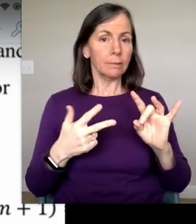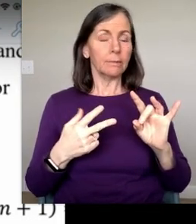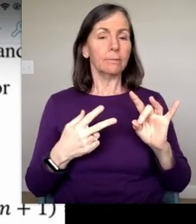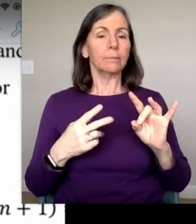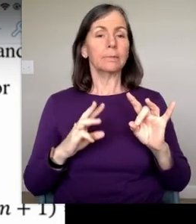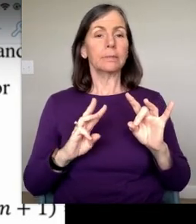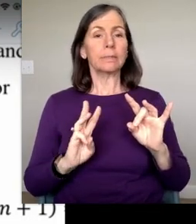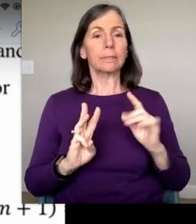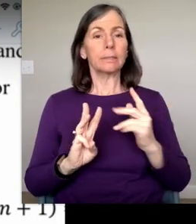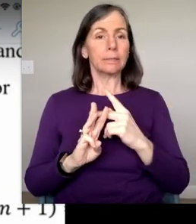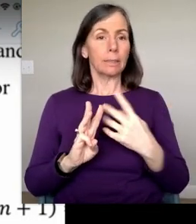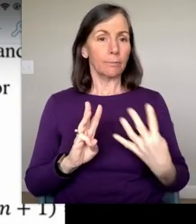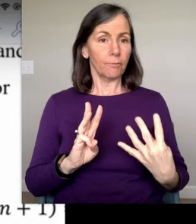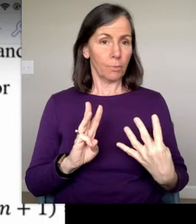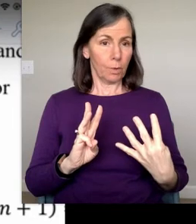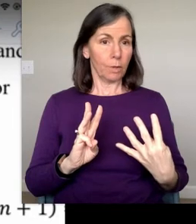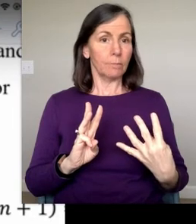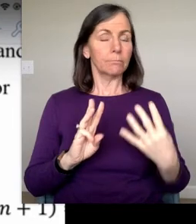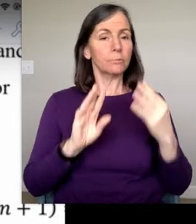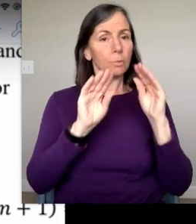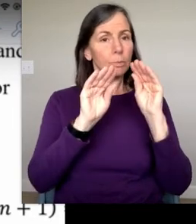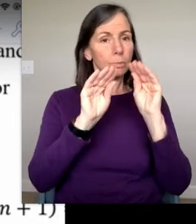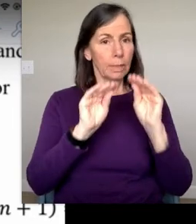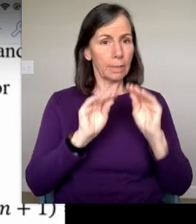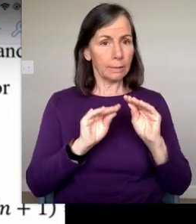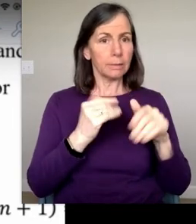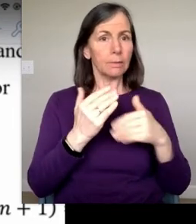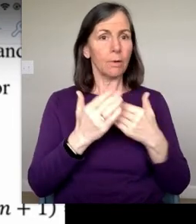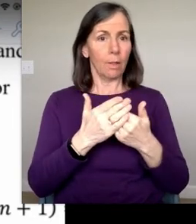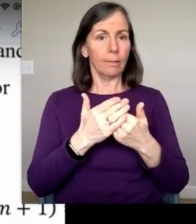6 times 4.